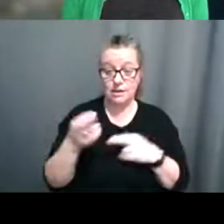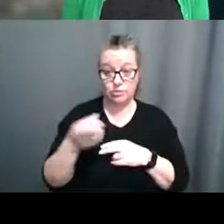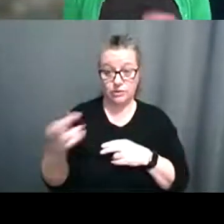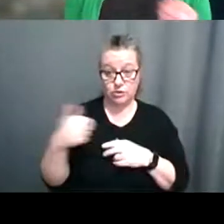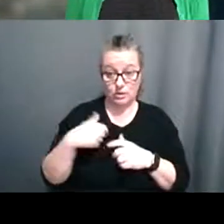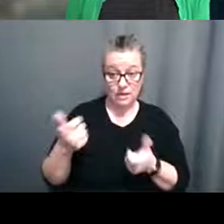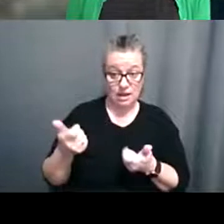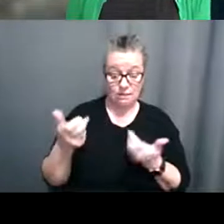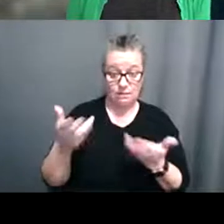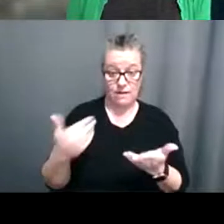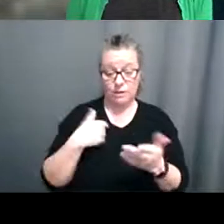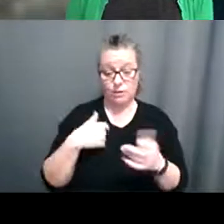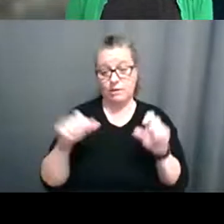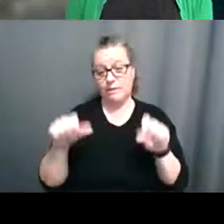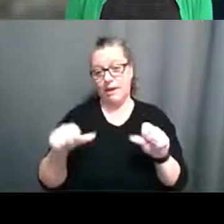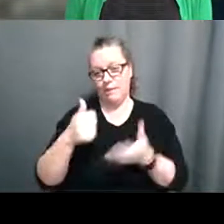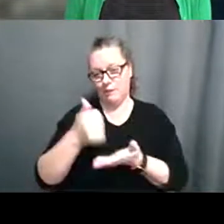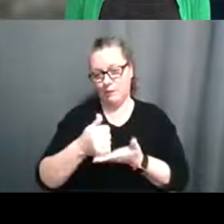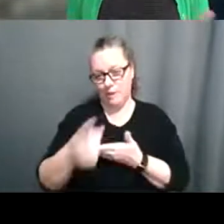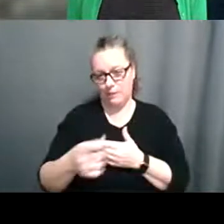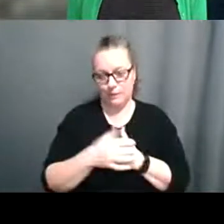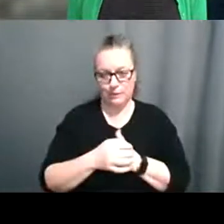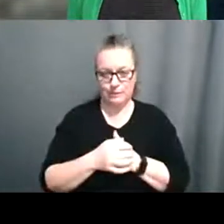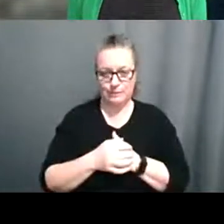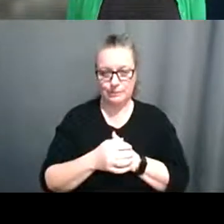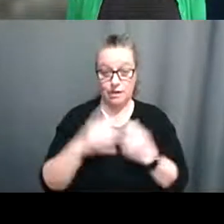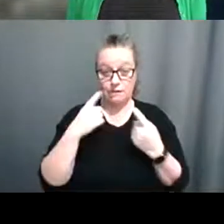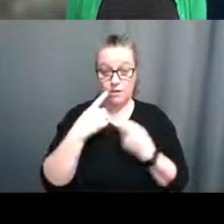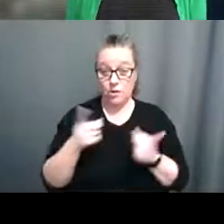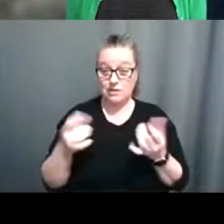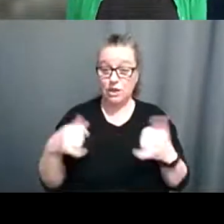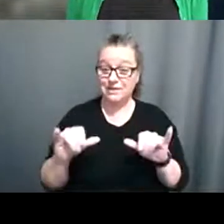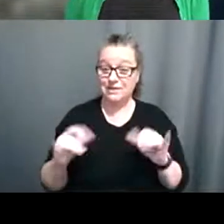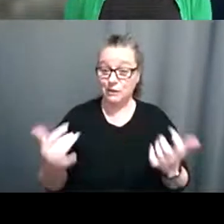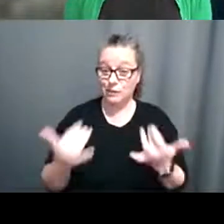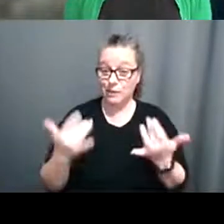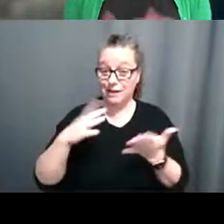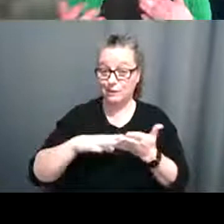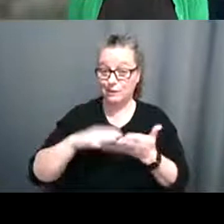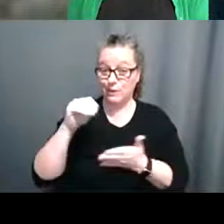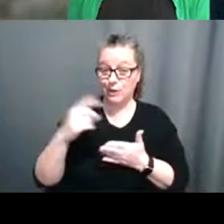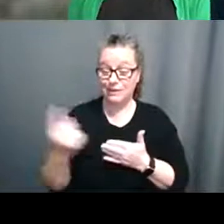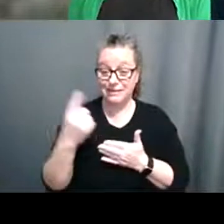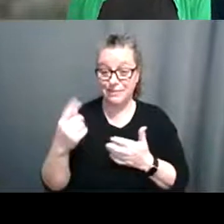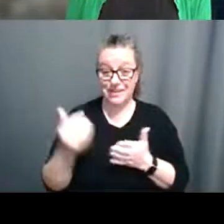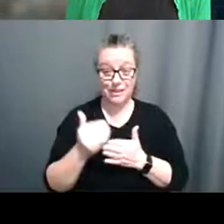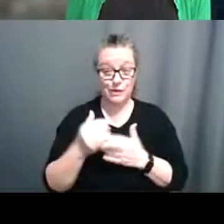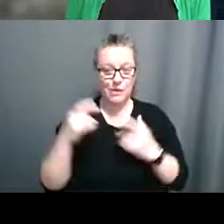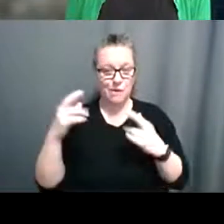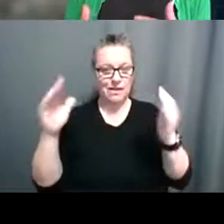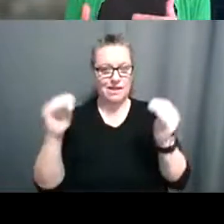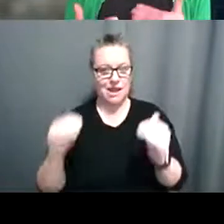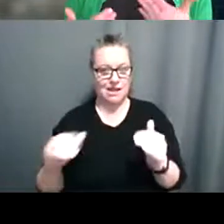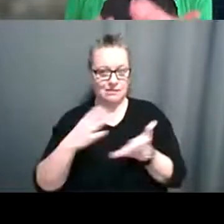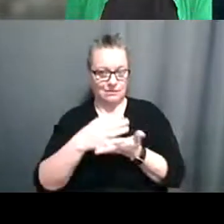provided will be able to assist you with that. And for those who are still waiting to learn something new, hopefully this next section